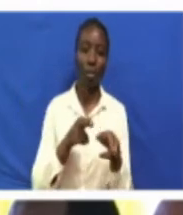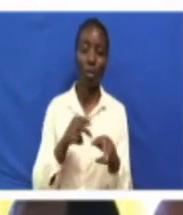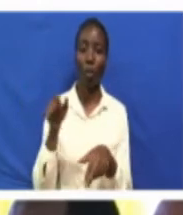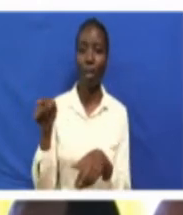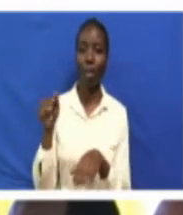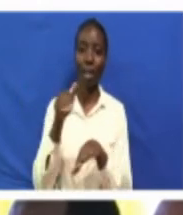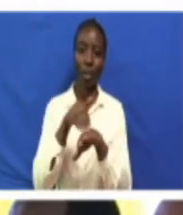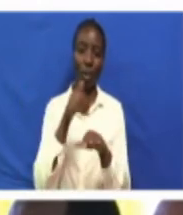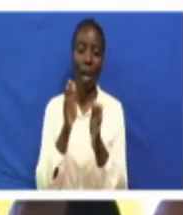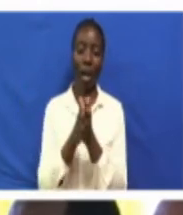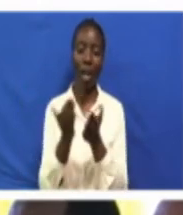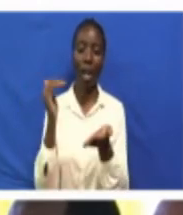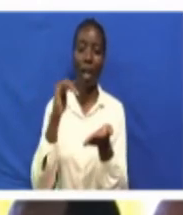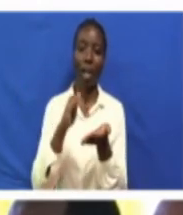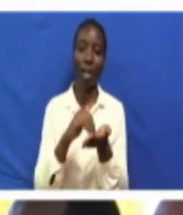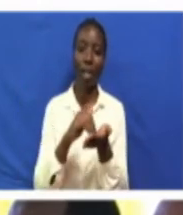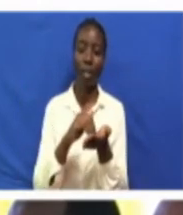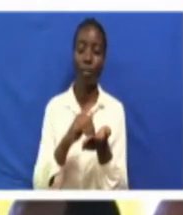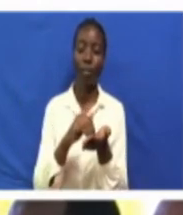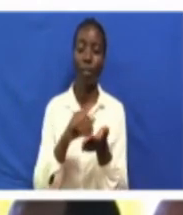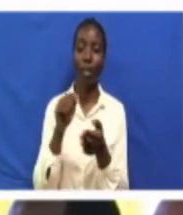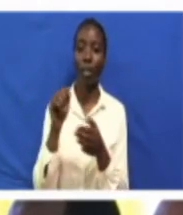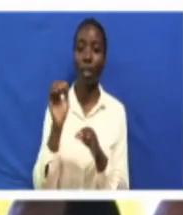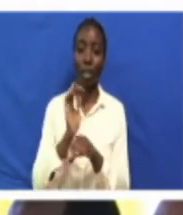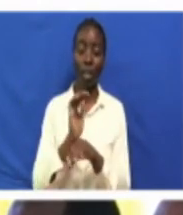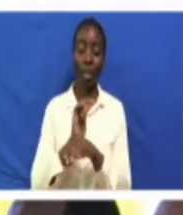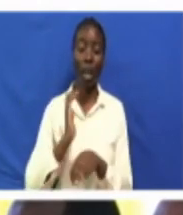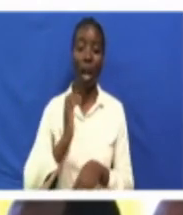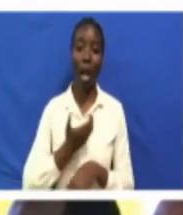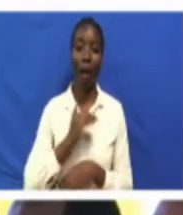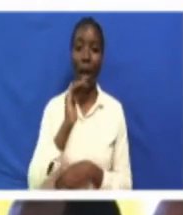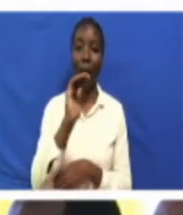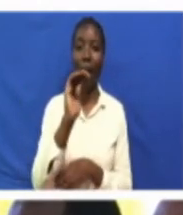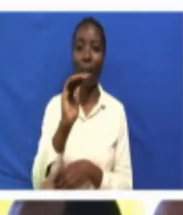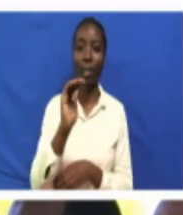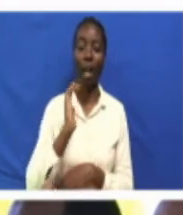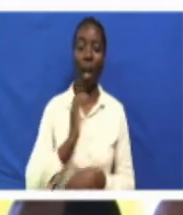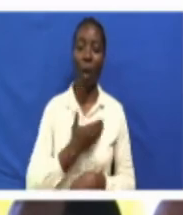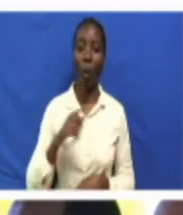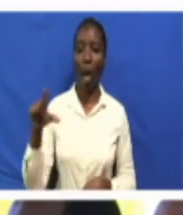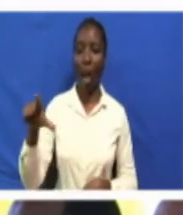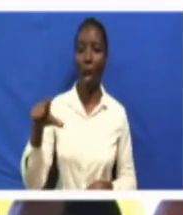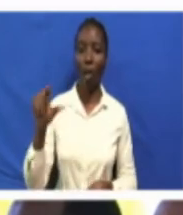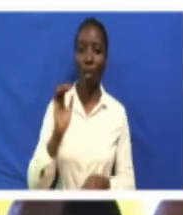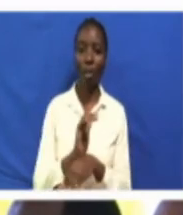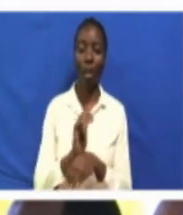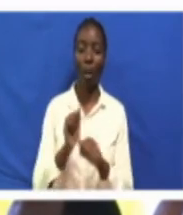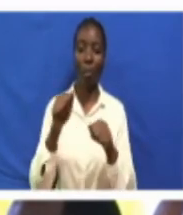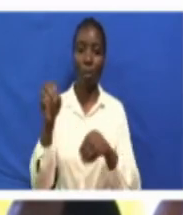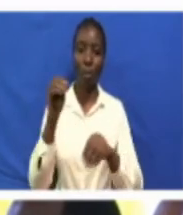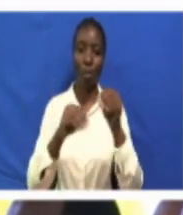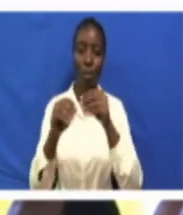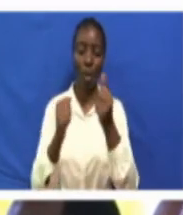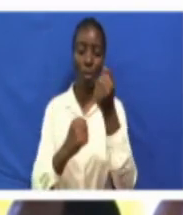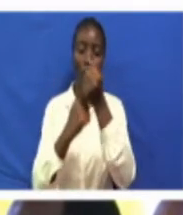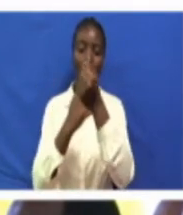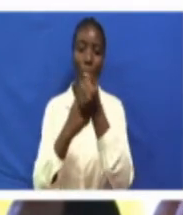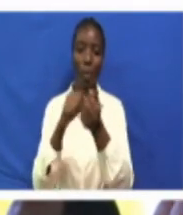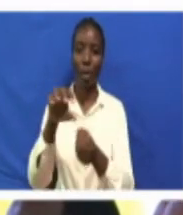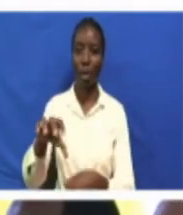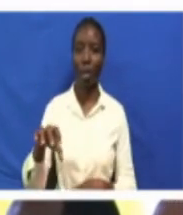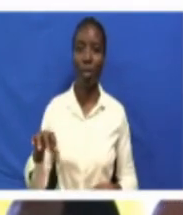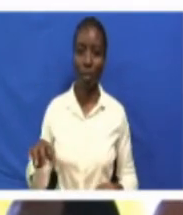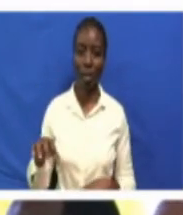again our parishes have been requested by our lock ordinary to contribute to support the